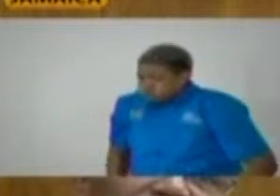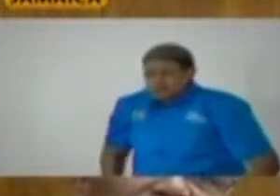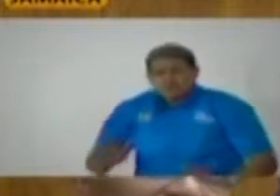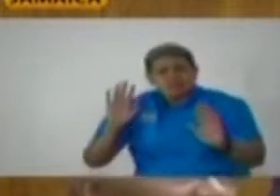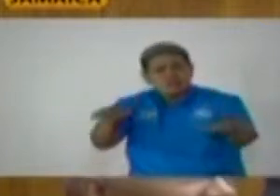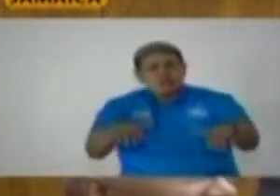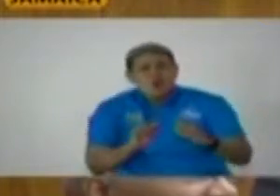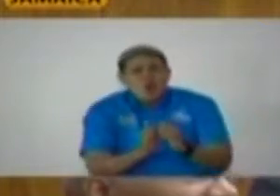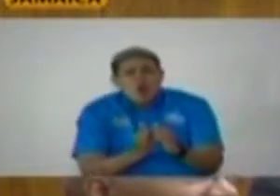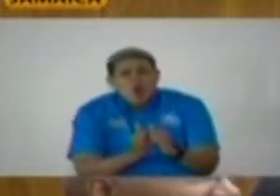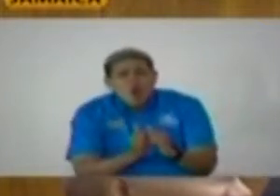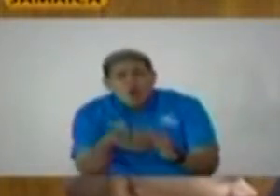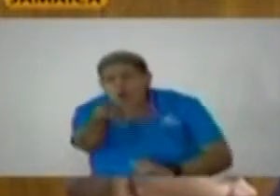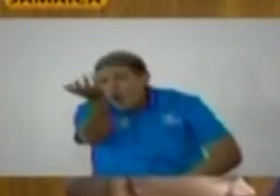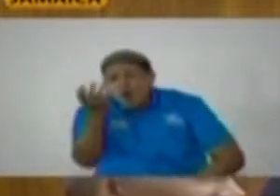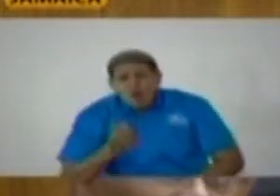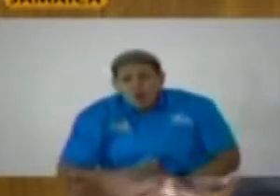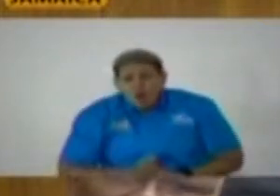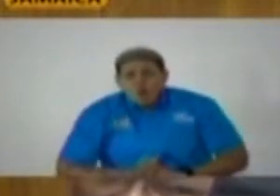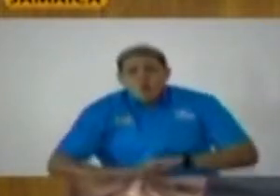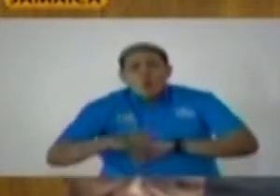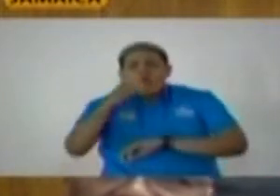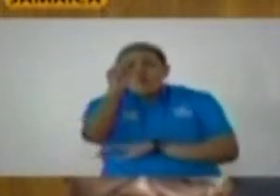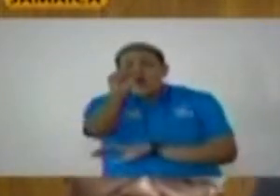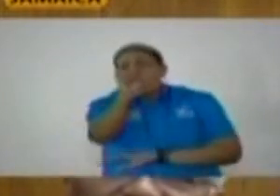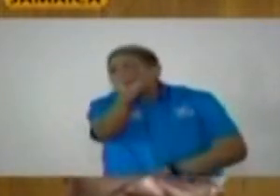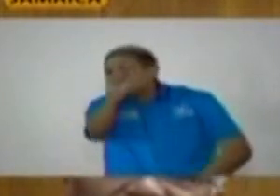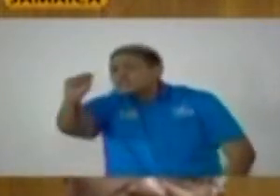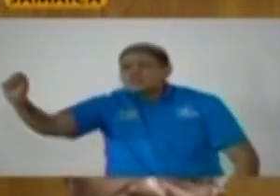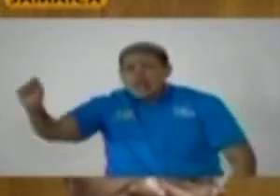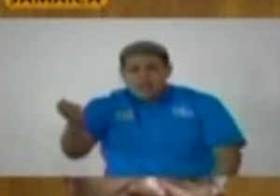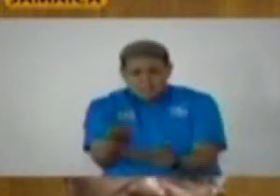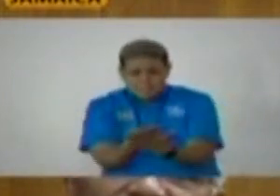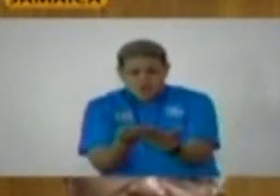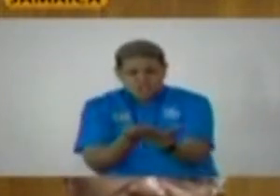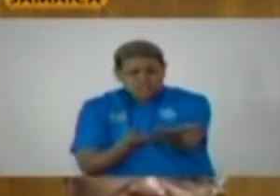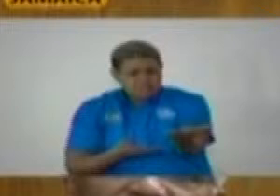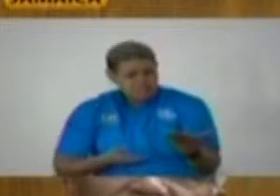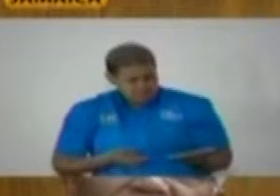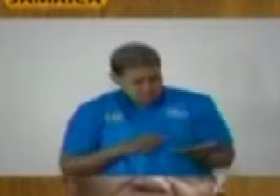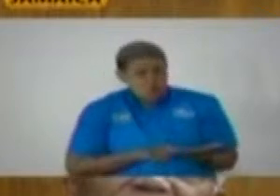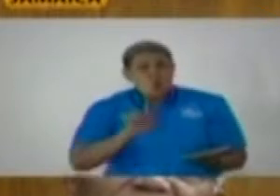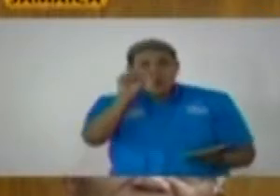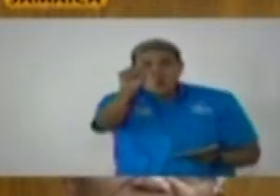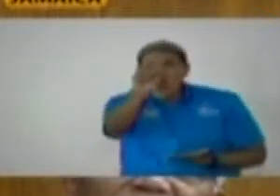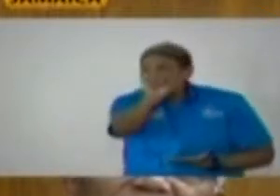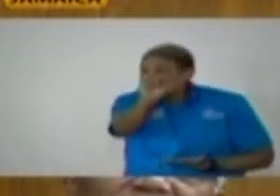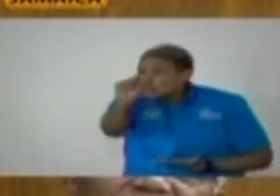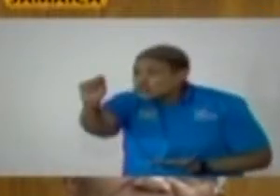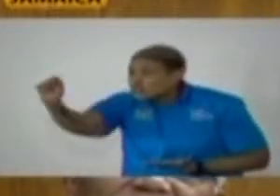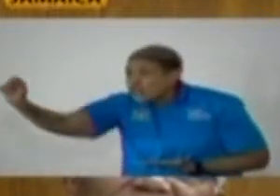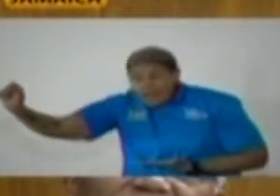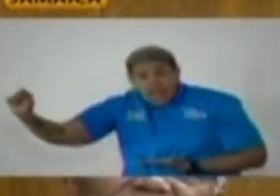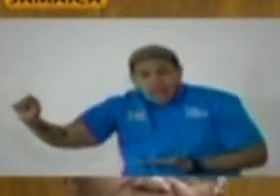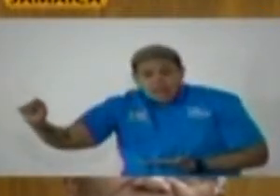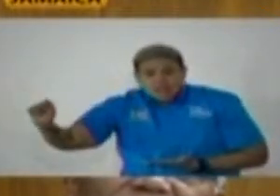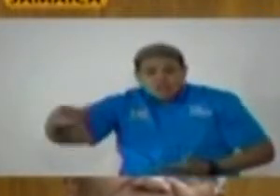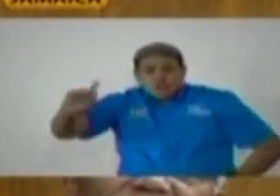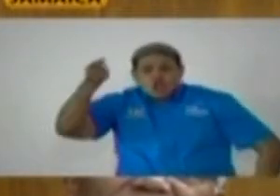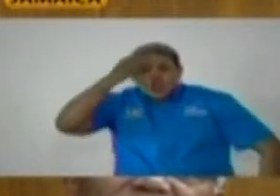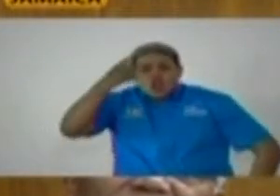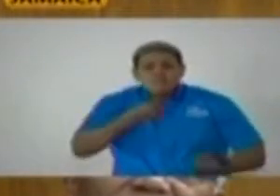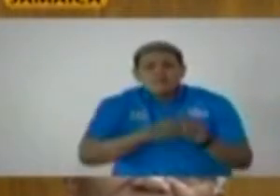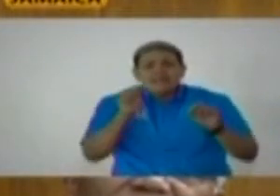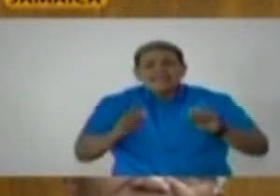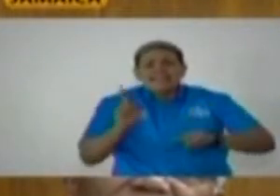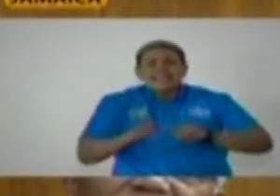it that in a $1 trillion budget, $1 trillion, that the government could